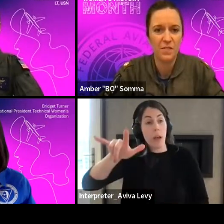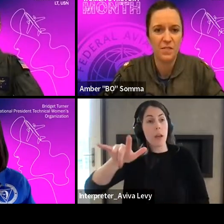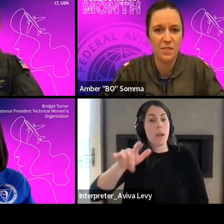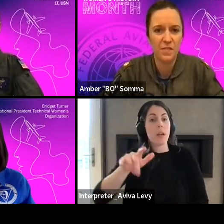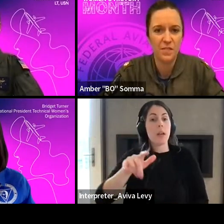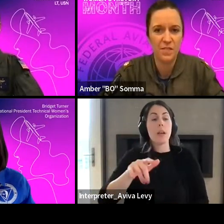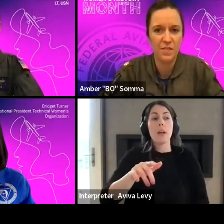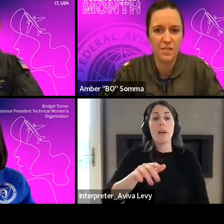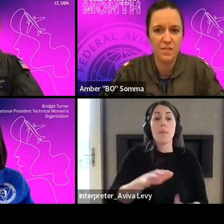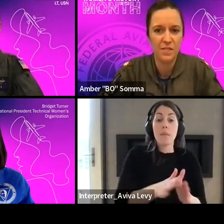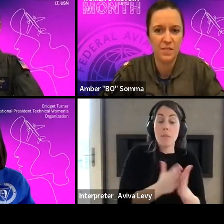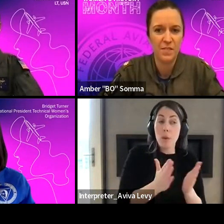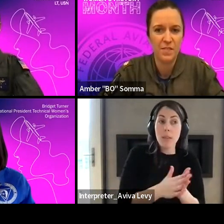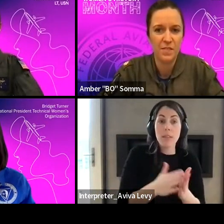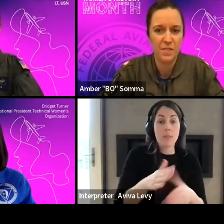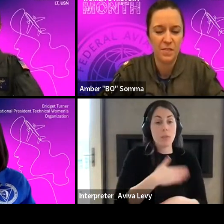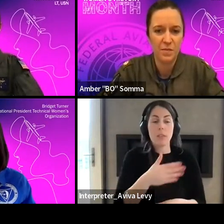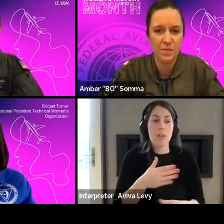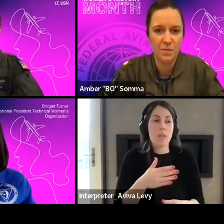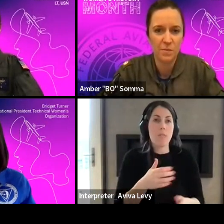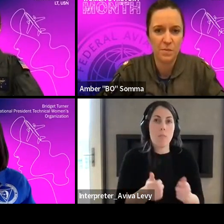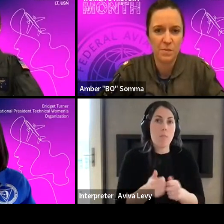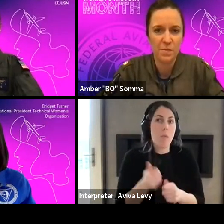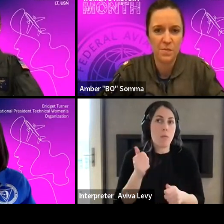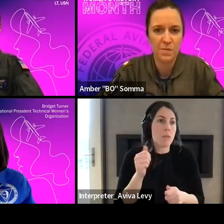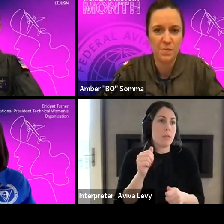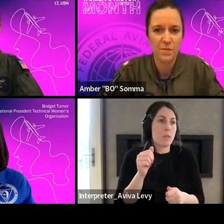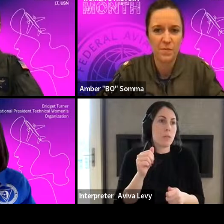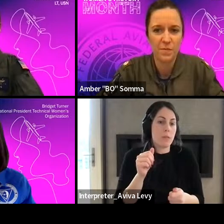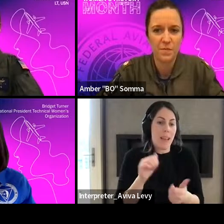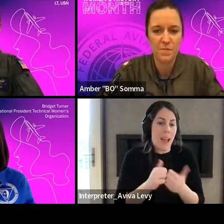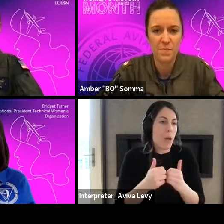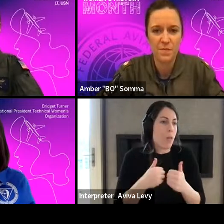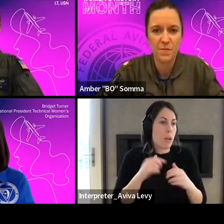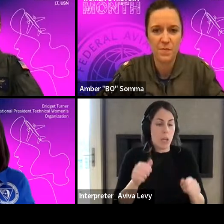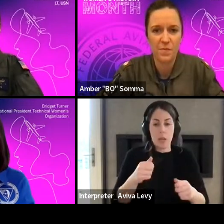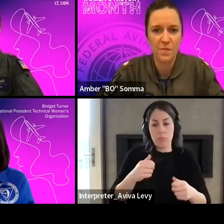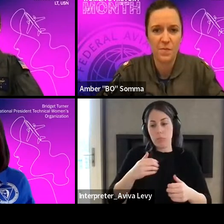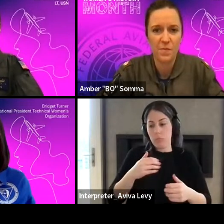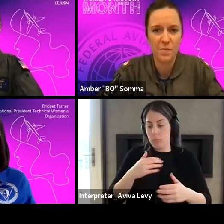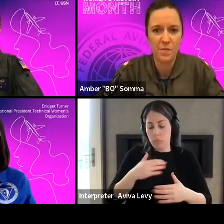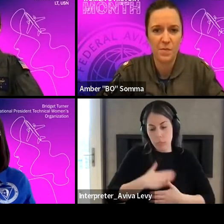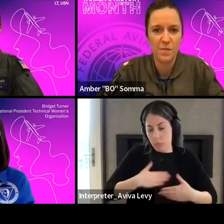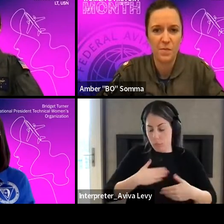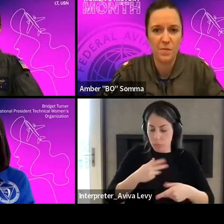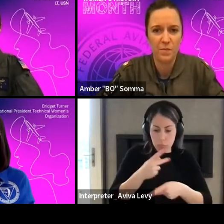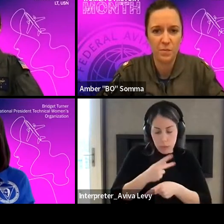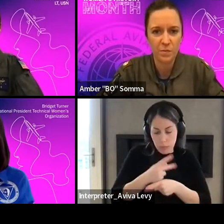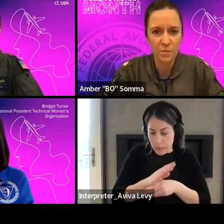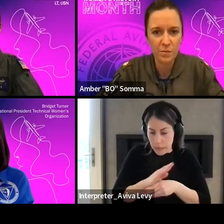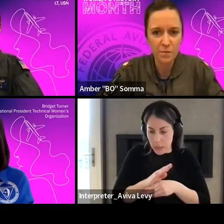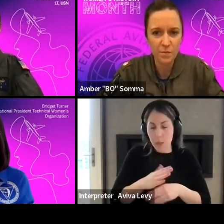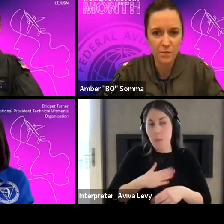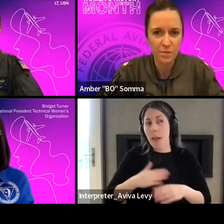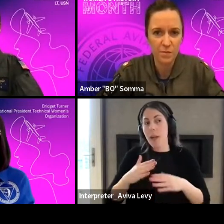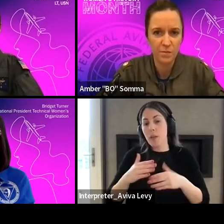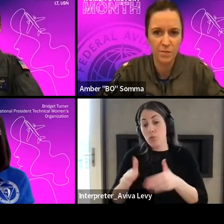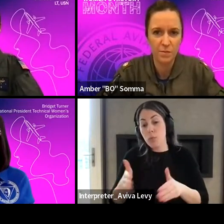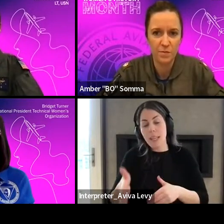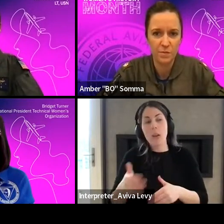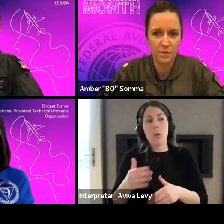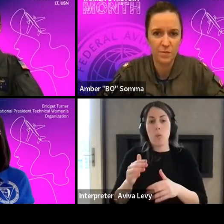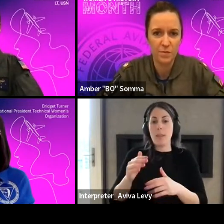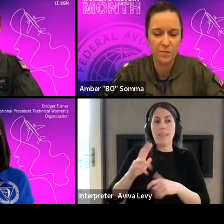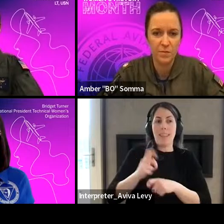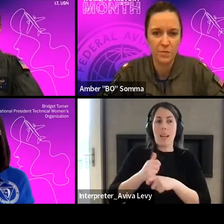of entertainment. And so in my stateroom, we actually had a bookshelf filled with books that we had all